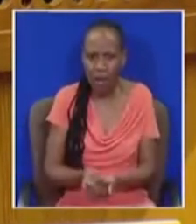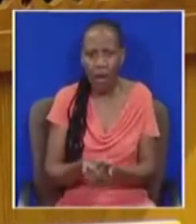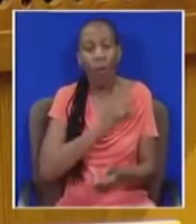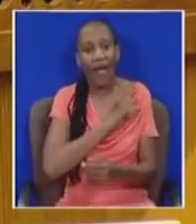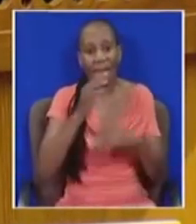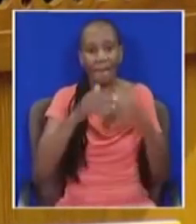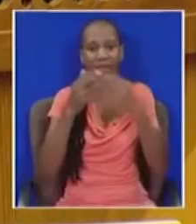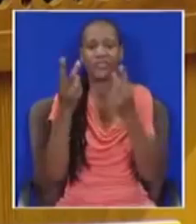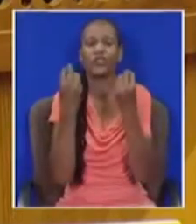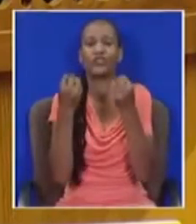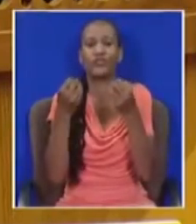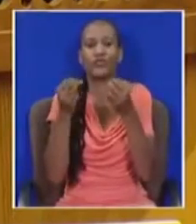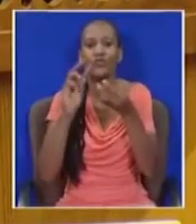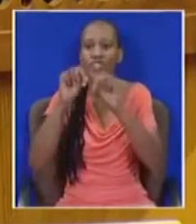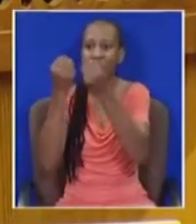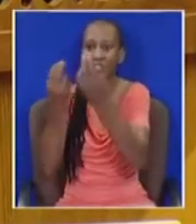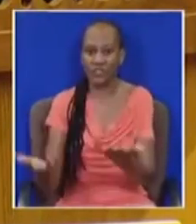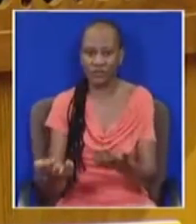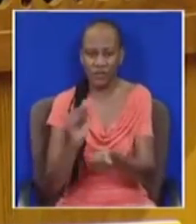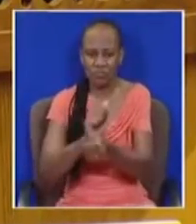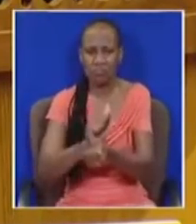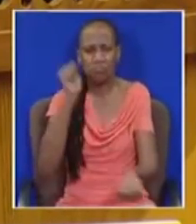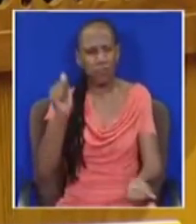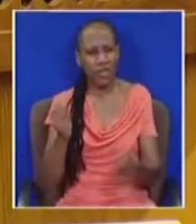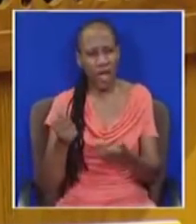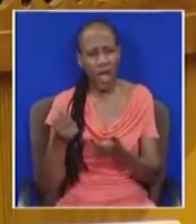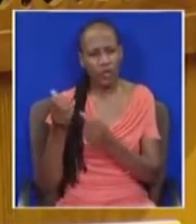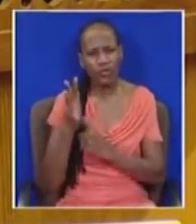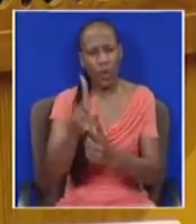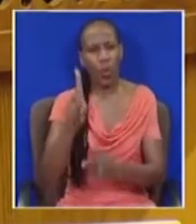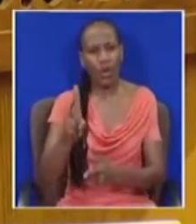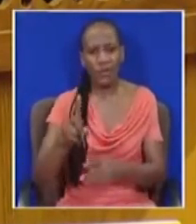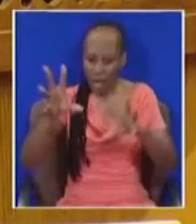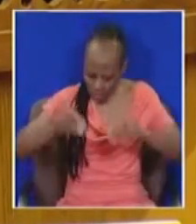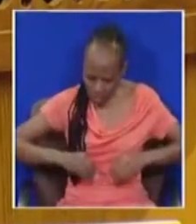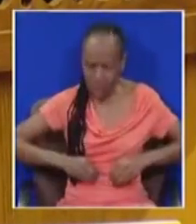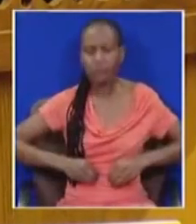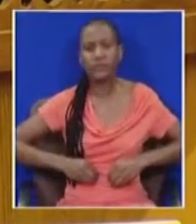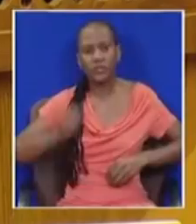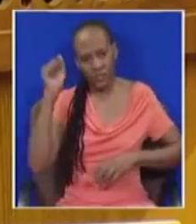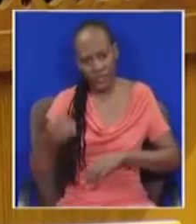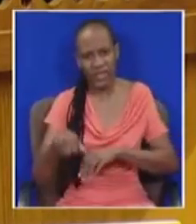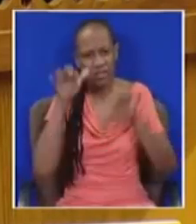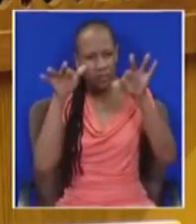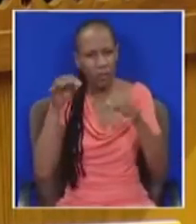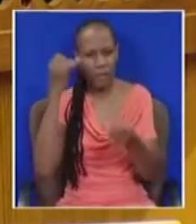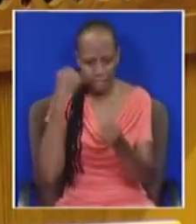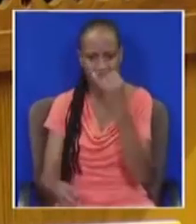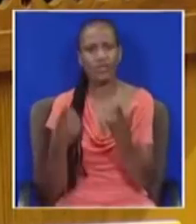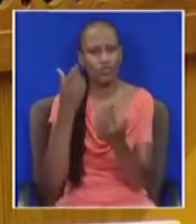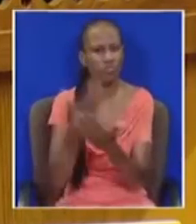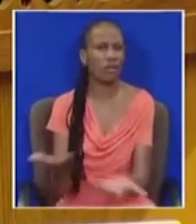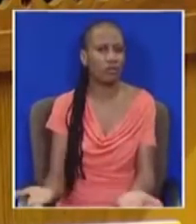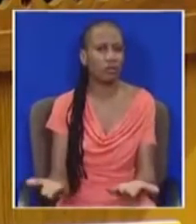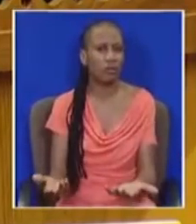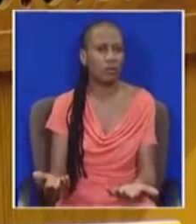society. Democracies carry with it the explicit acknowledgement that humans do make mistakes, that